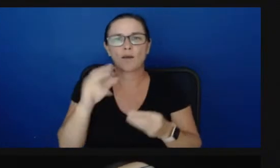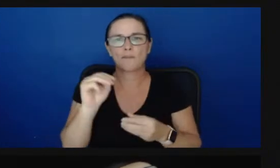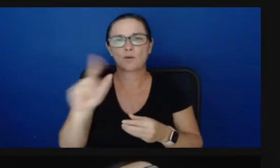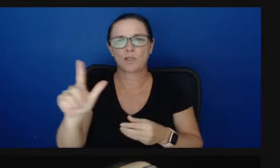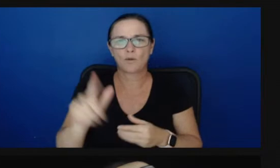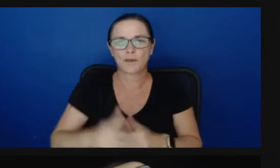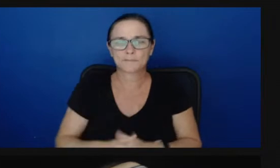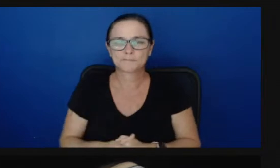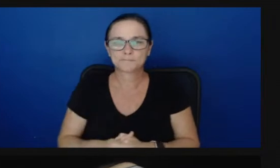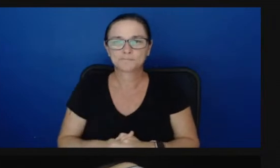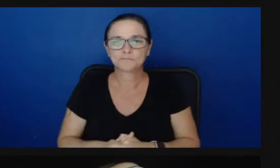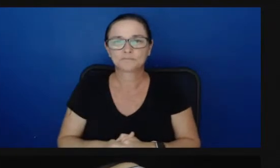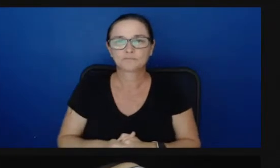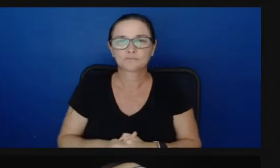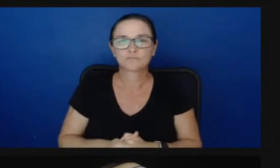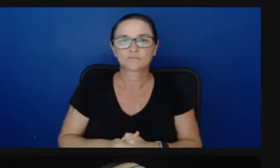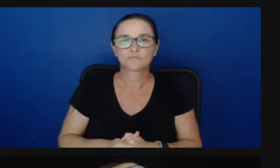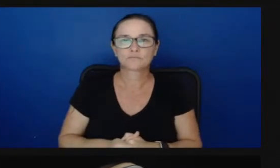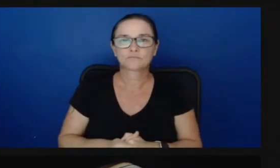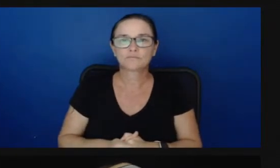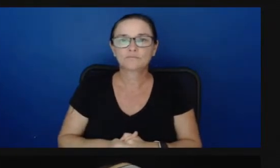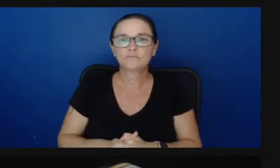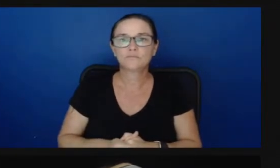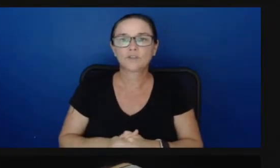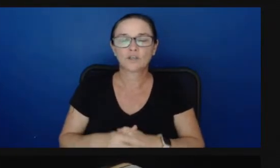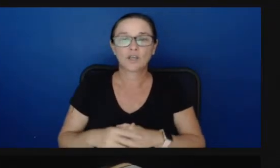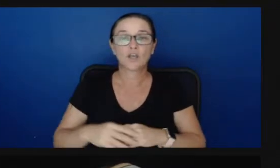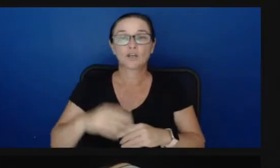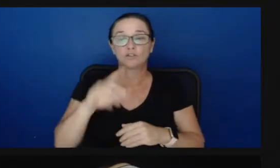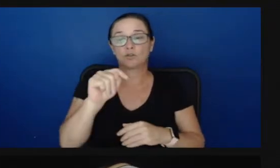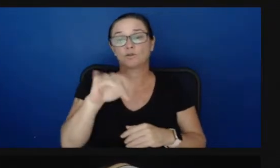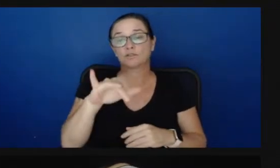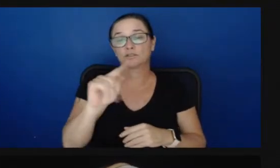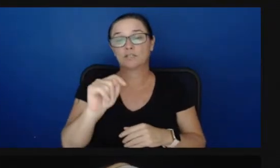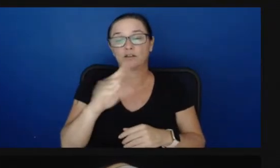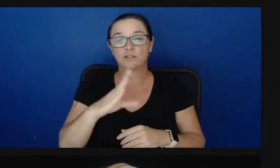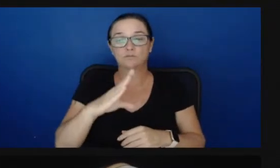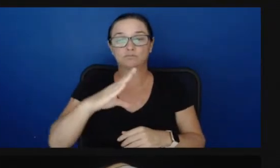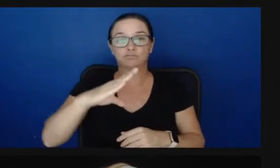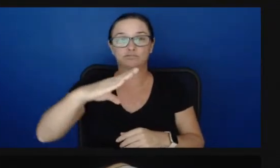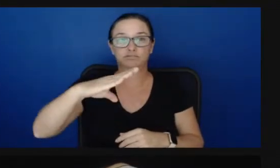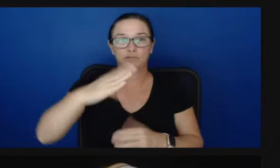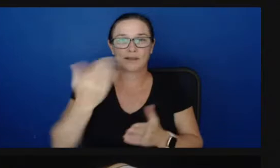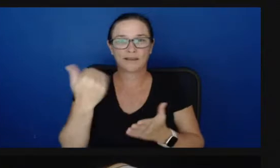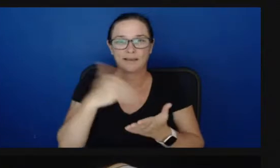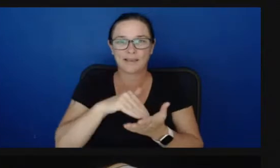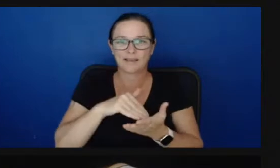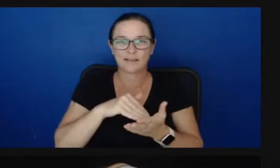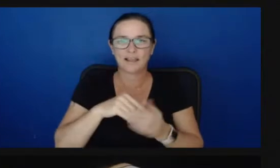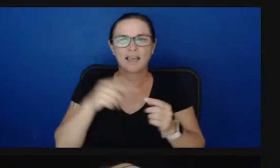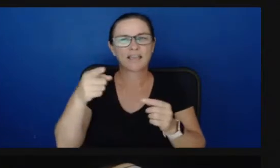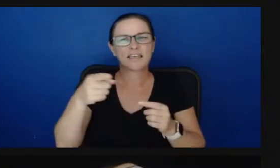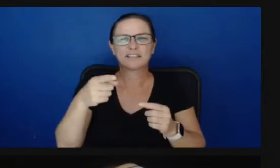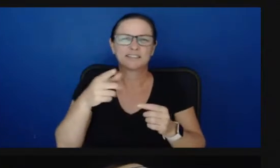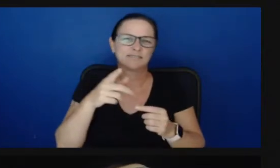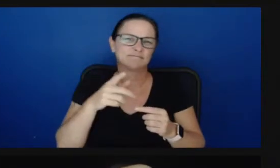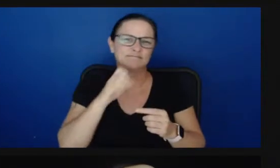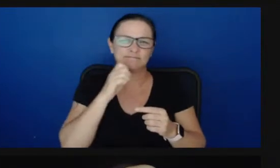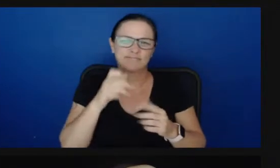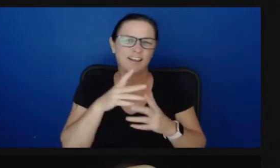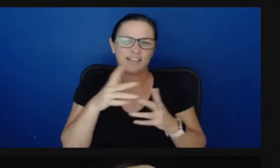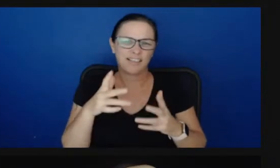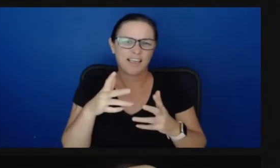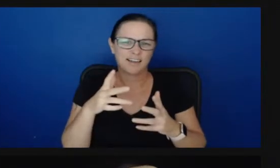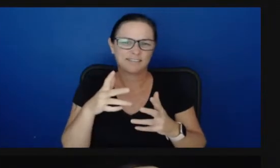tilt for the last week has been inflating again. Right? These little variations are daily variations that are not of concern.